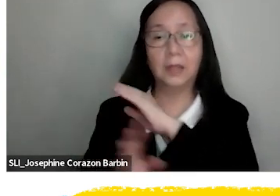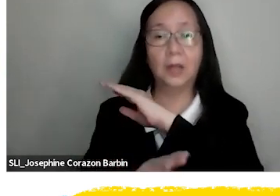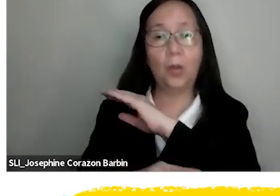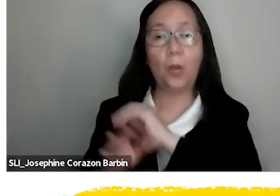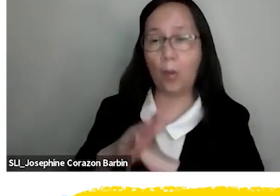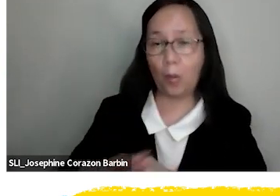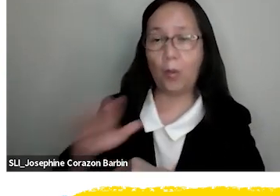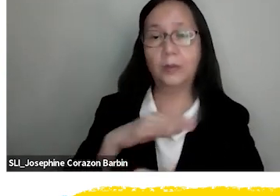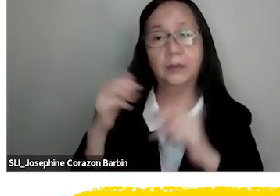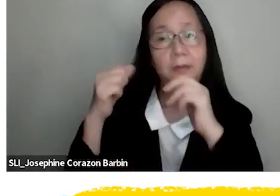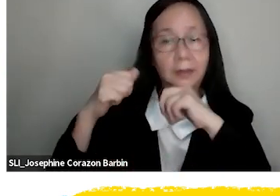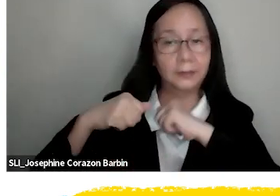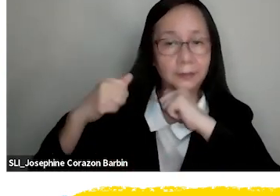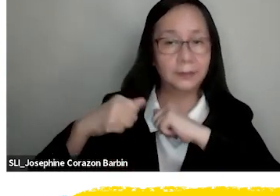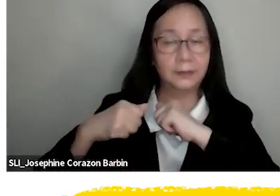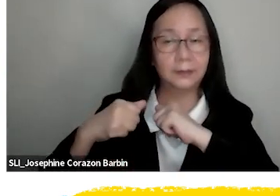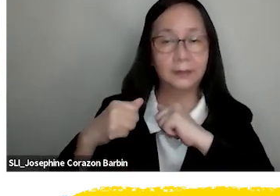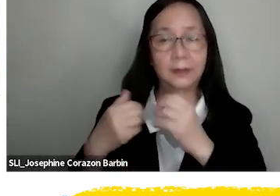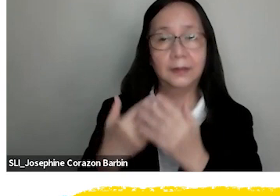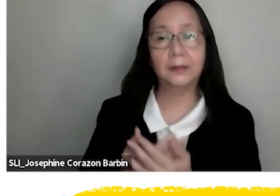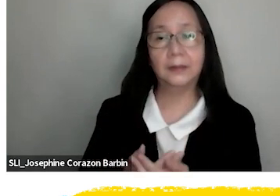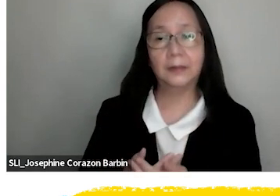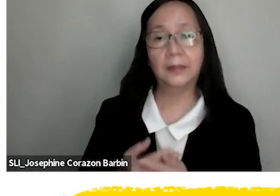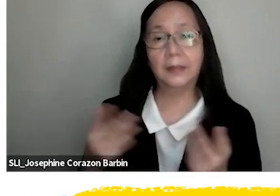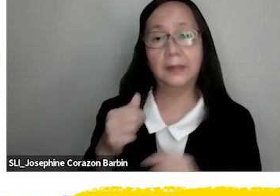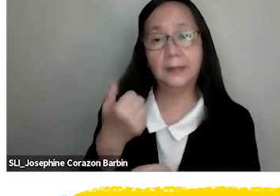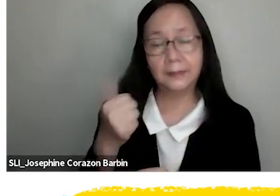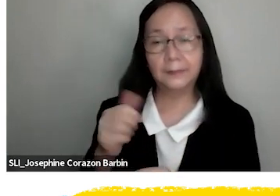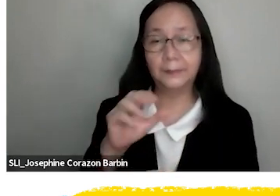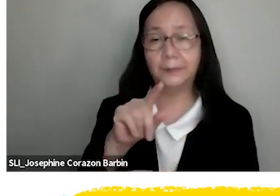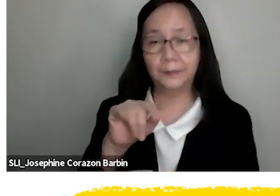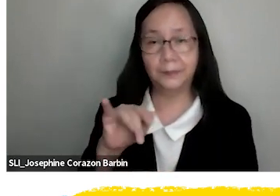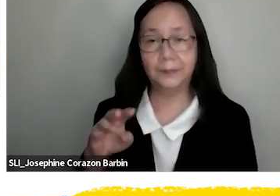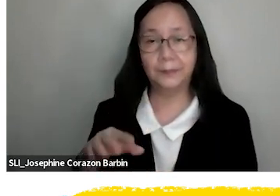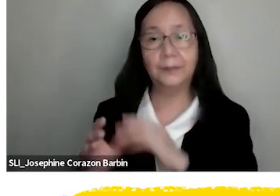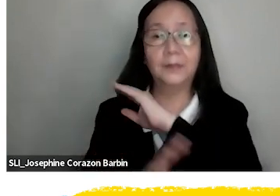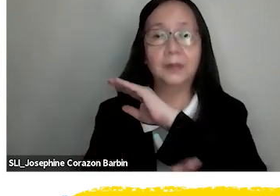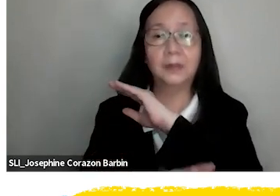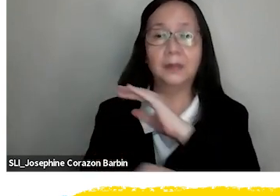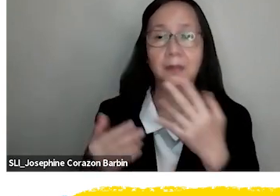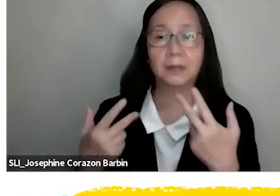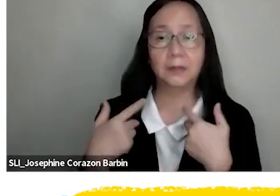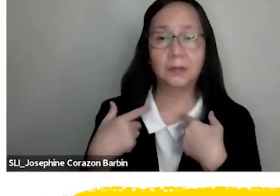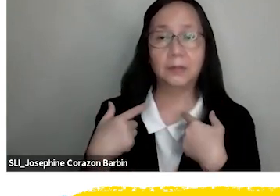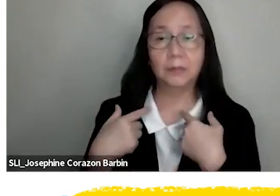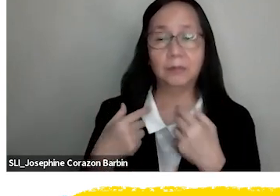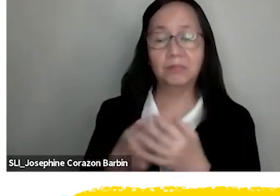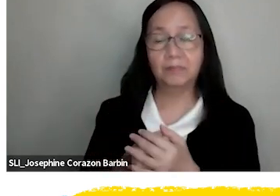that the 10 ASEAN countries have to fight with this